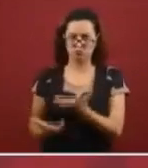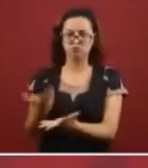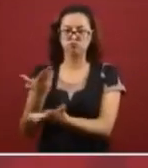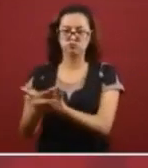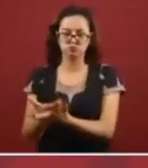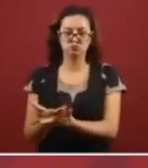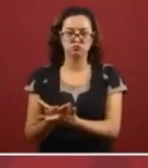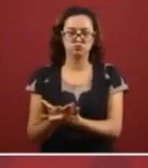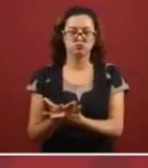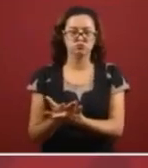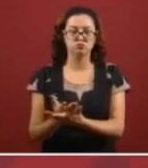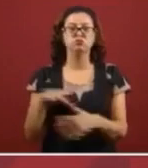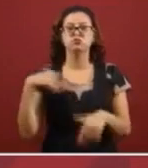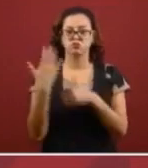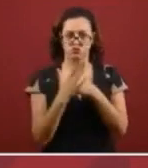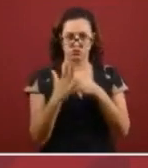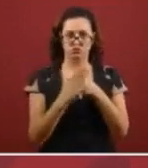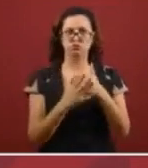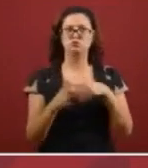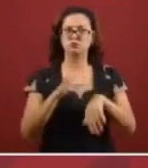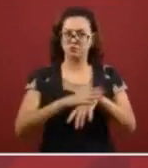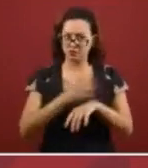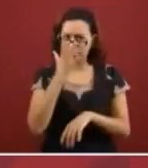will take the information.